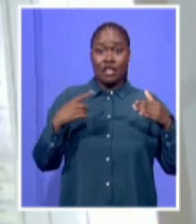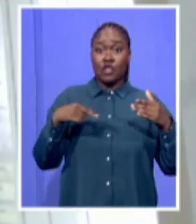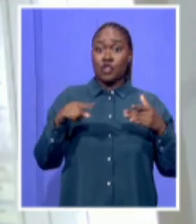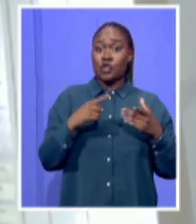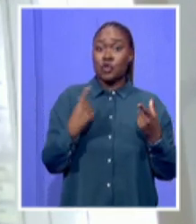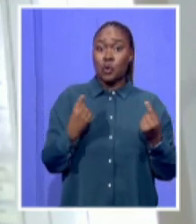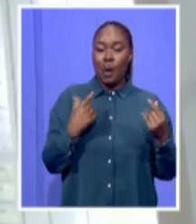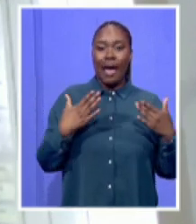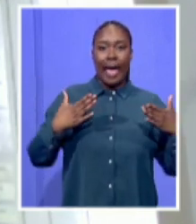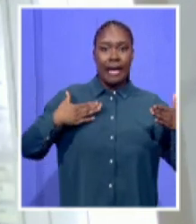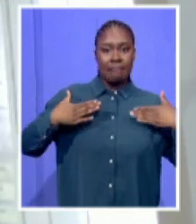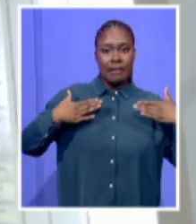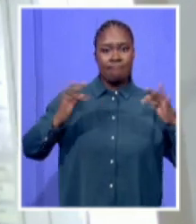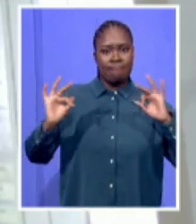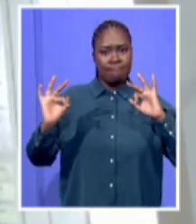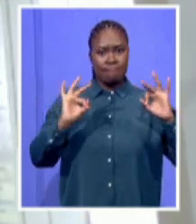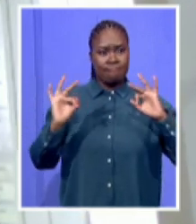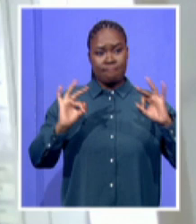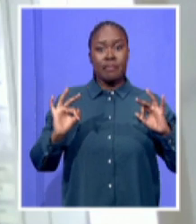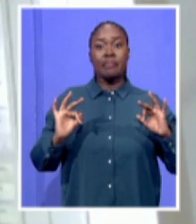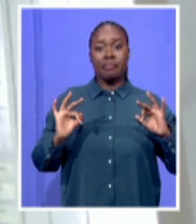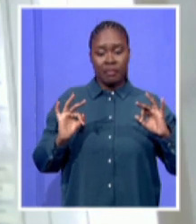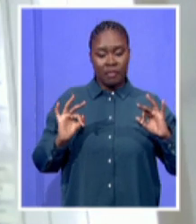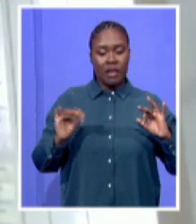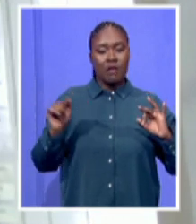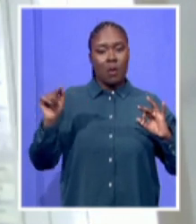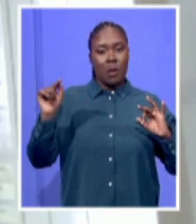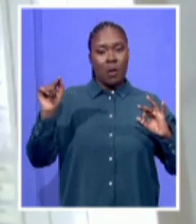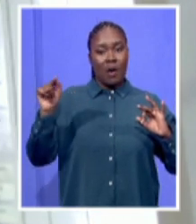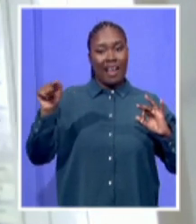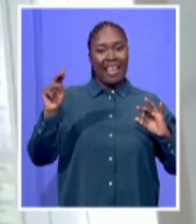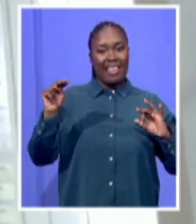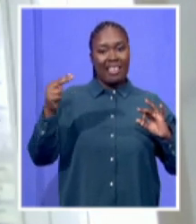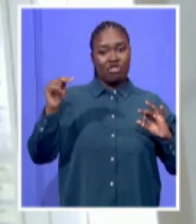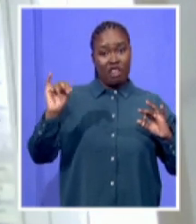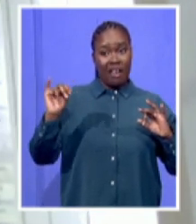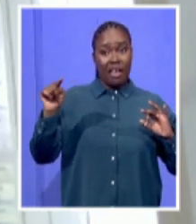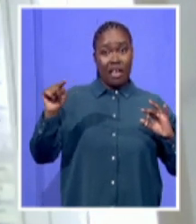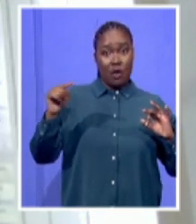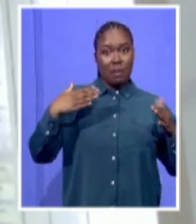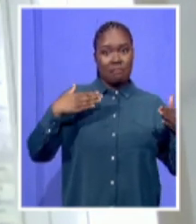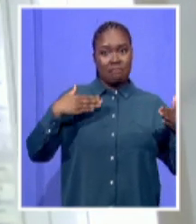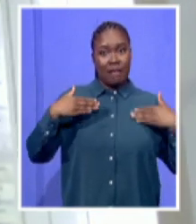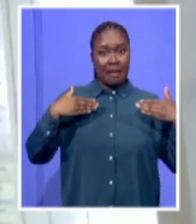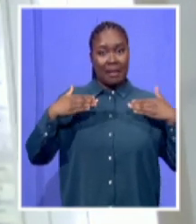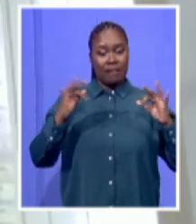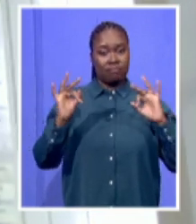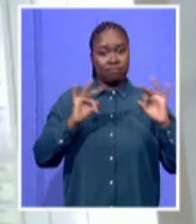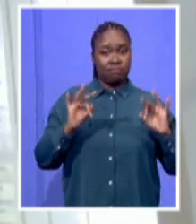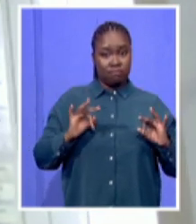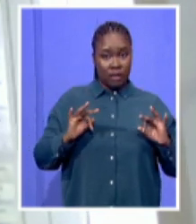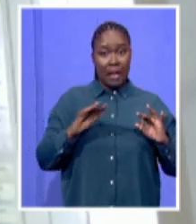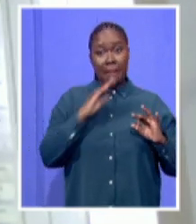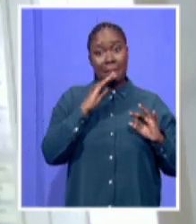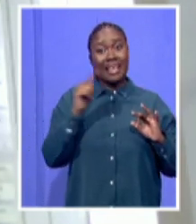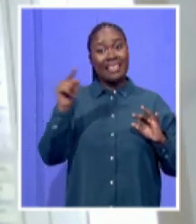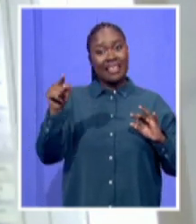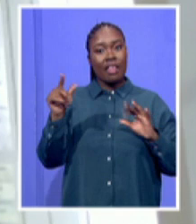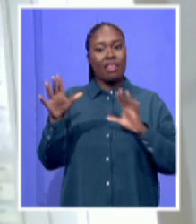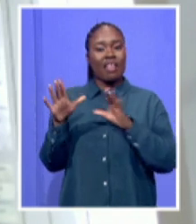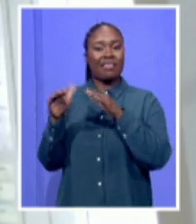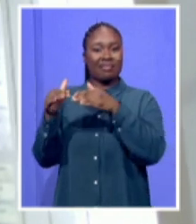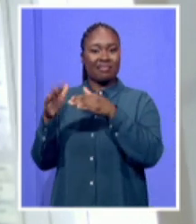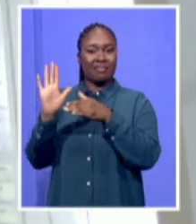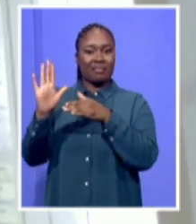administrative capabilities for those functions of the NHI. Some of those functions will need to be strengthened irrespective of